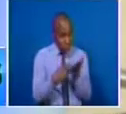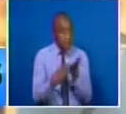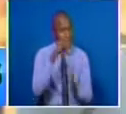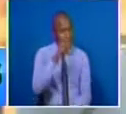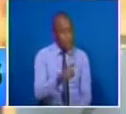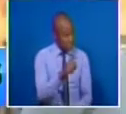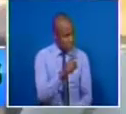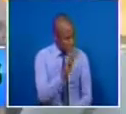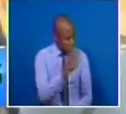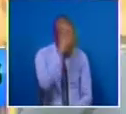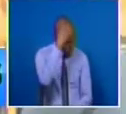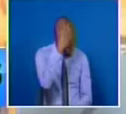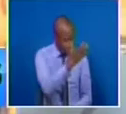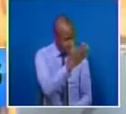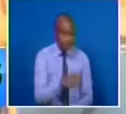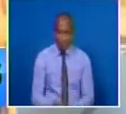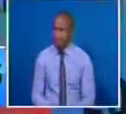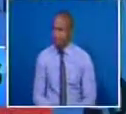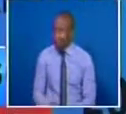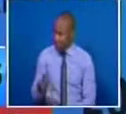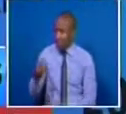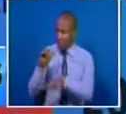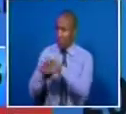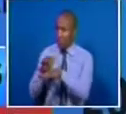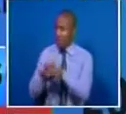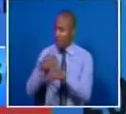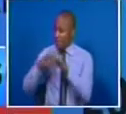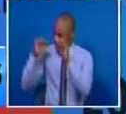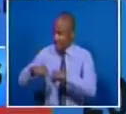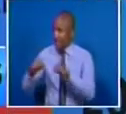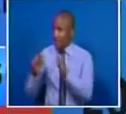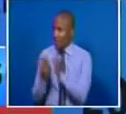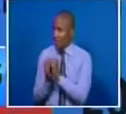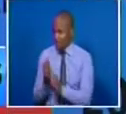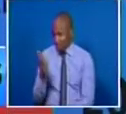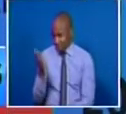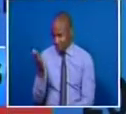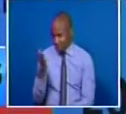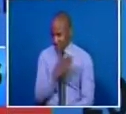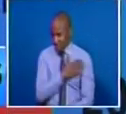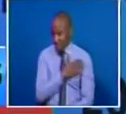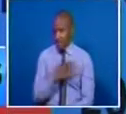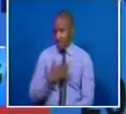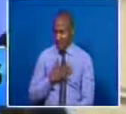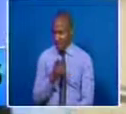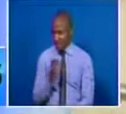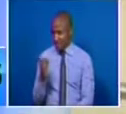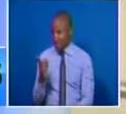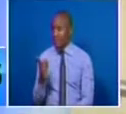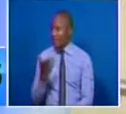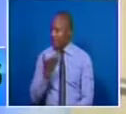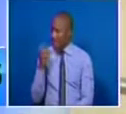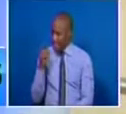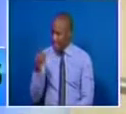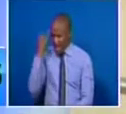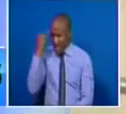Miguna. Yes, that's a very good thing. And I agree with my colleagues about the value of